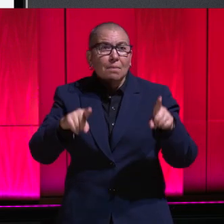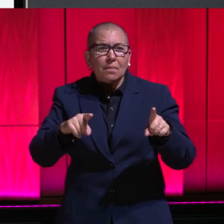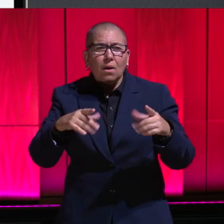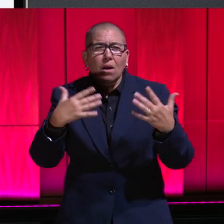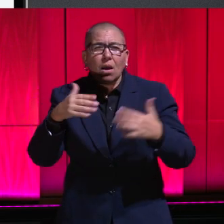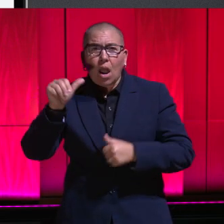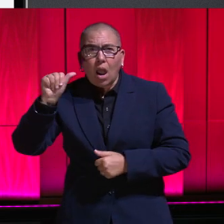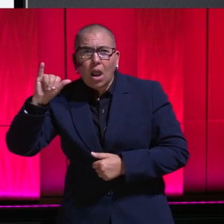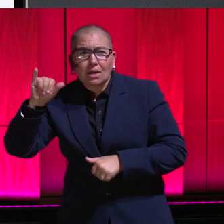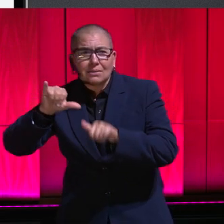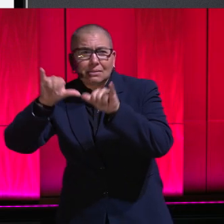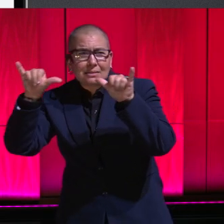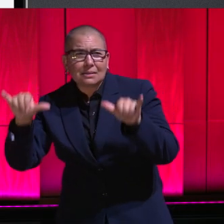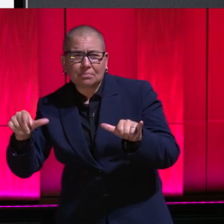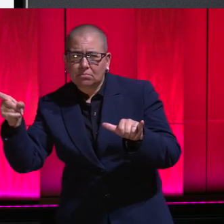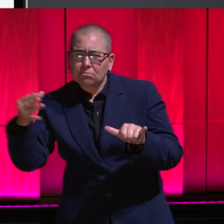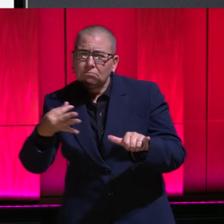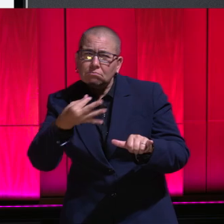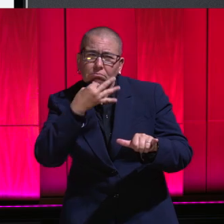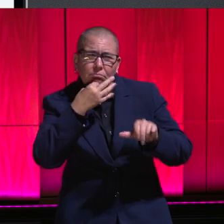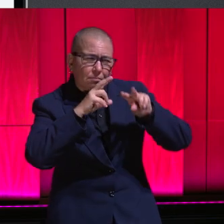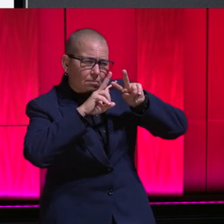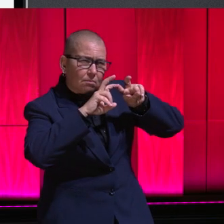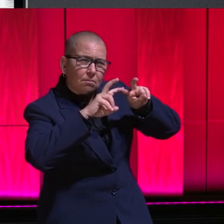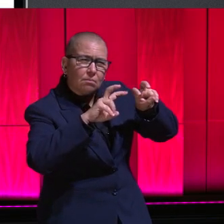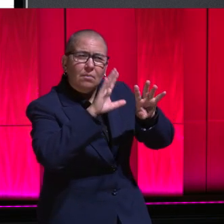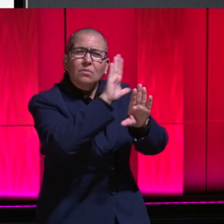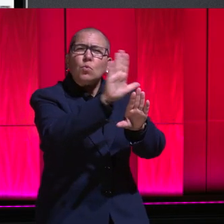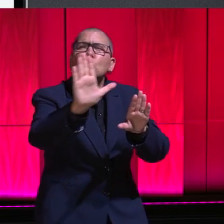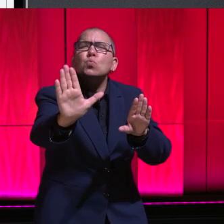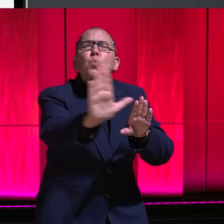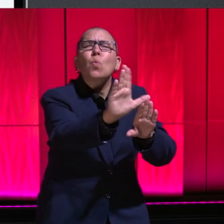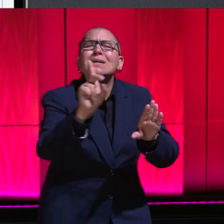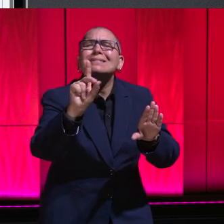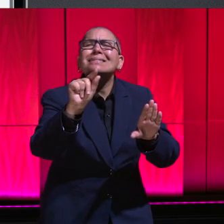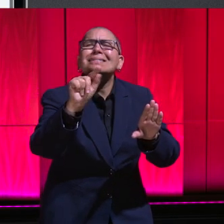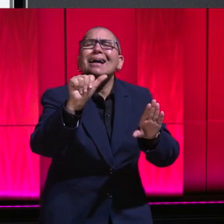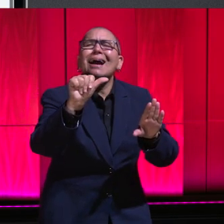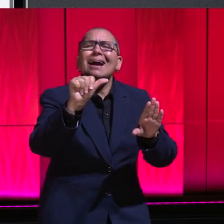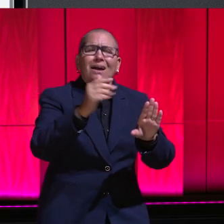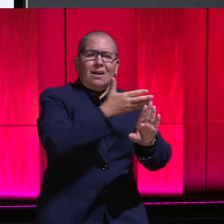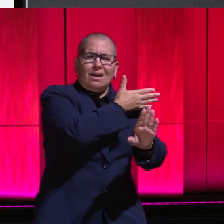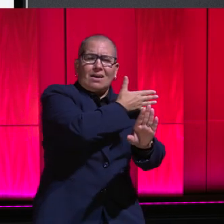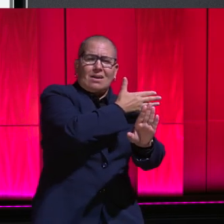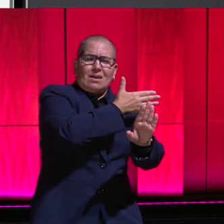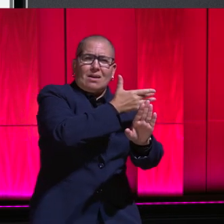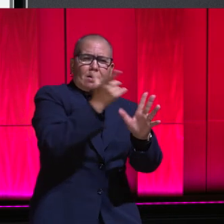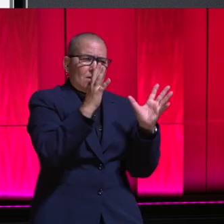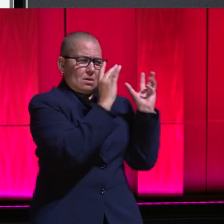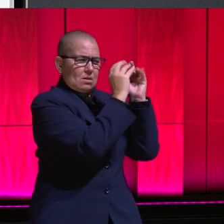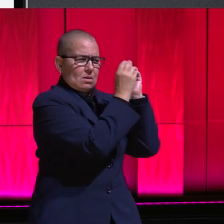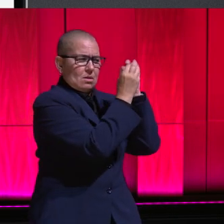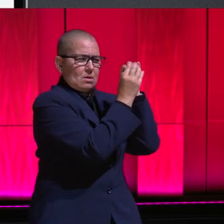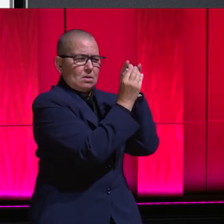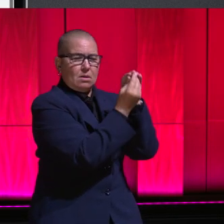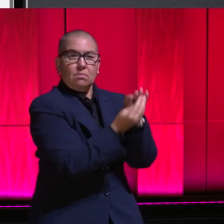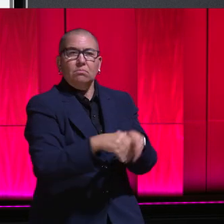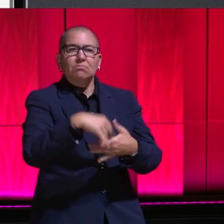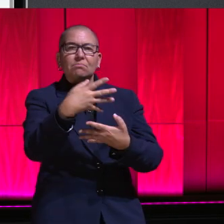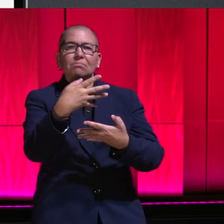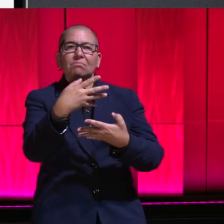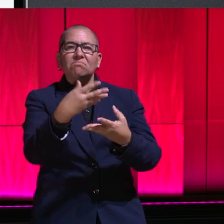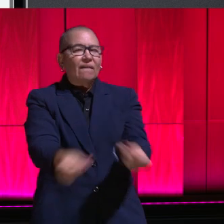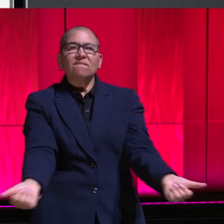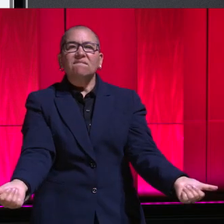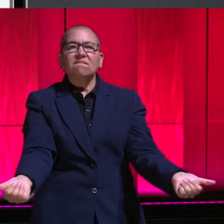contextualize security logs, suggest next steps, and take direct action with a human in the loop.